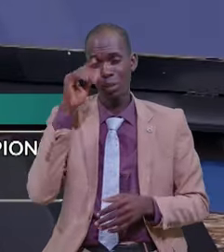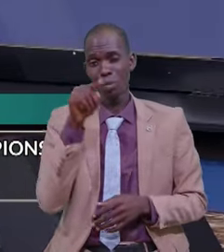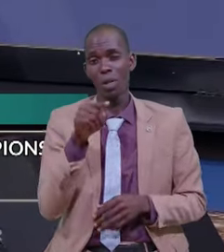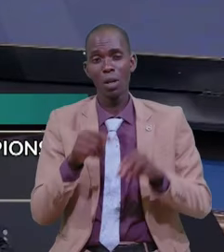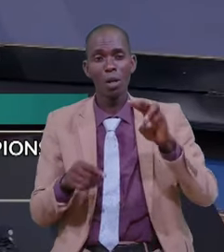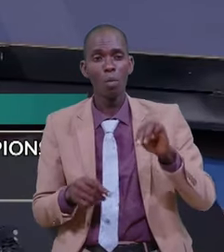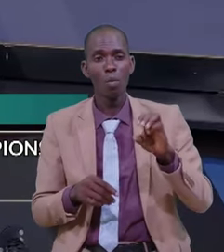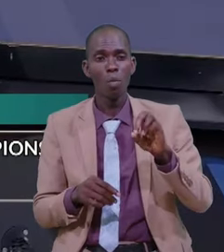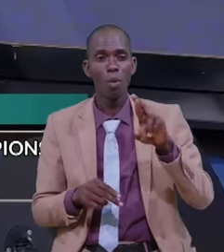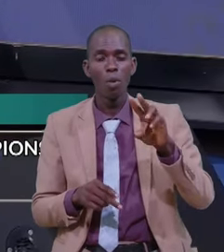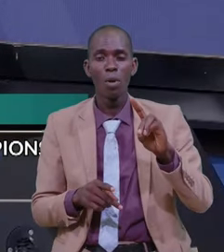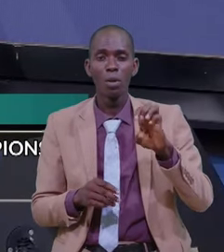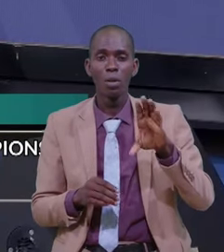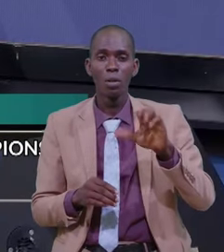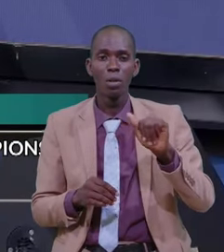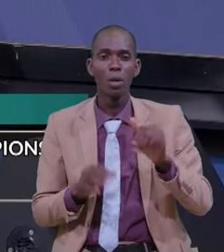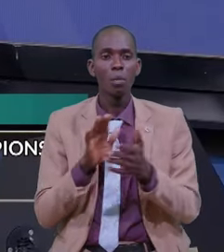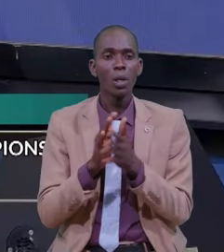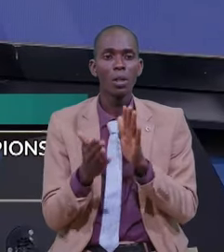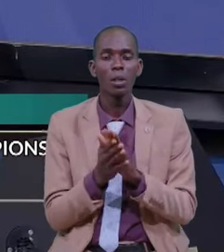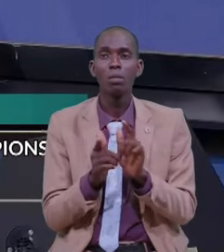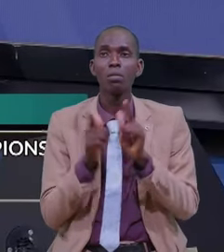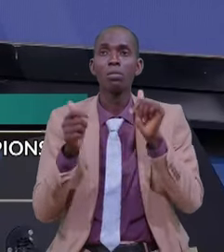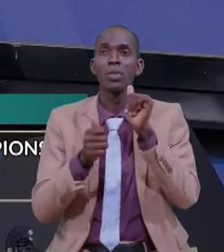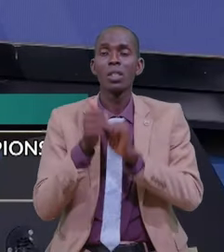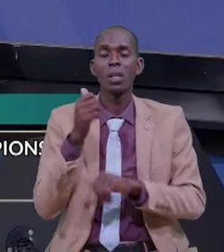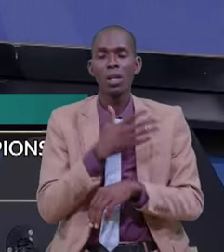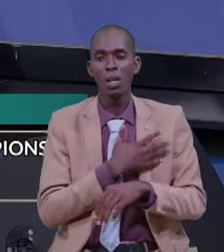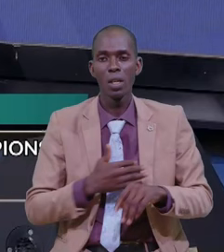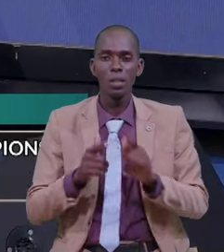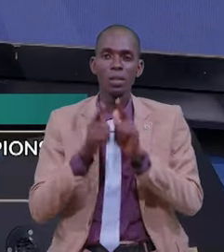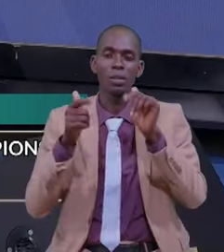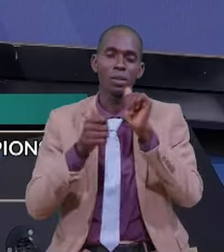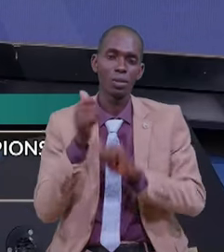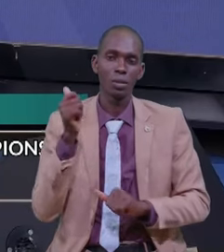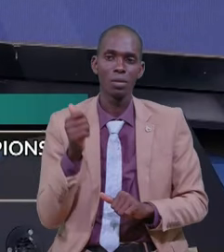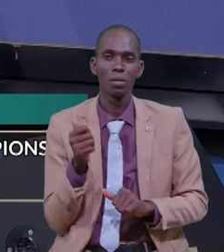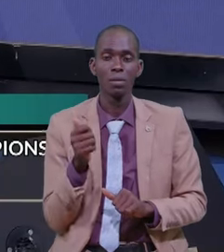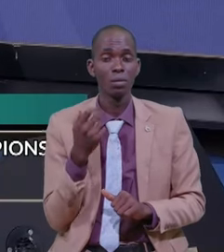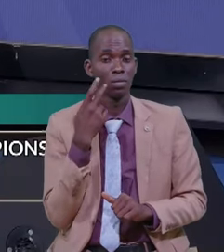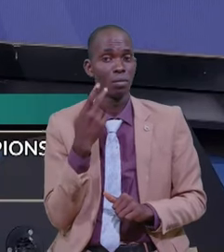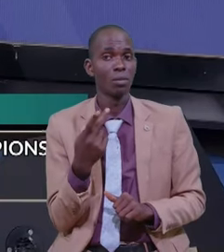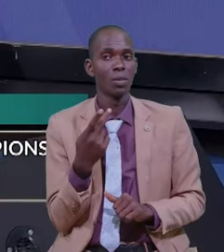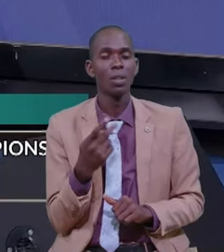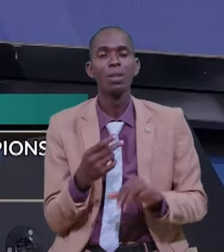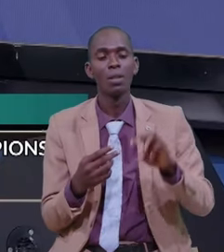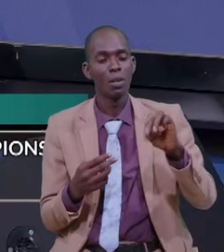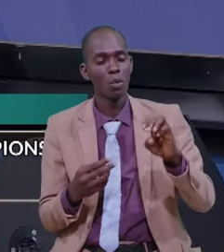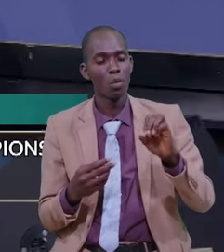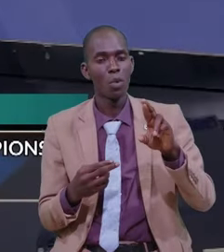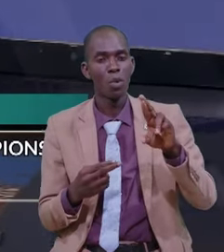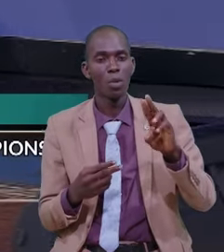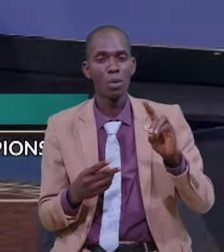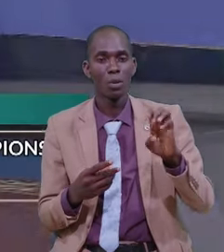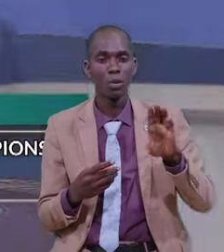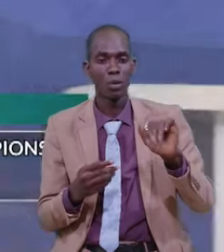Mordecai, was greater and greater. But Mordecai is not here. Why